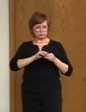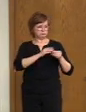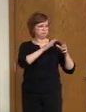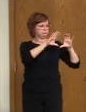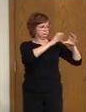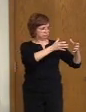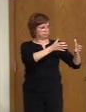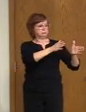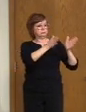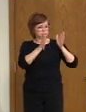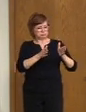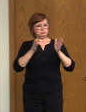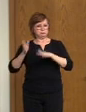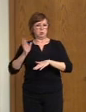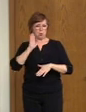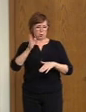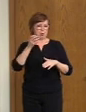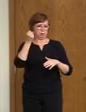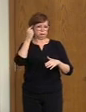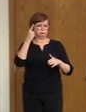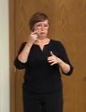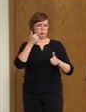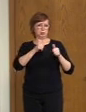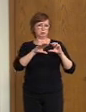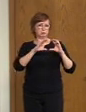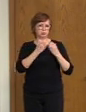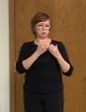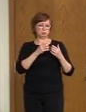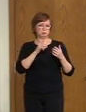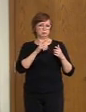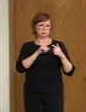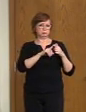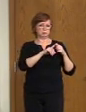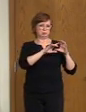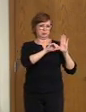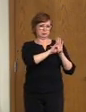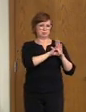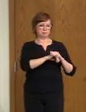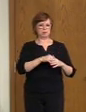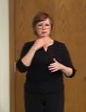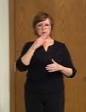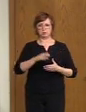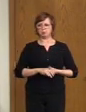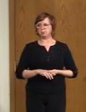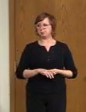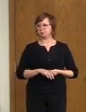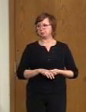how much vaccine we will receive from the company or companies at the time. Thank you.